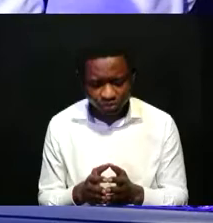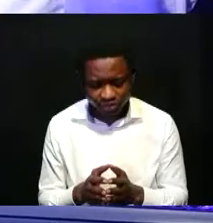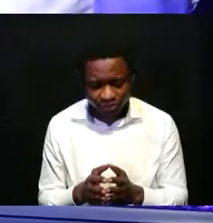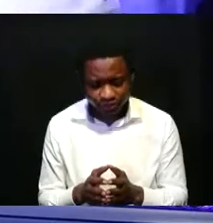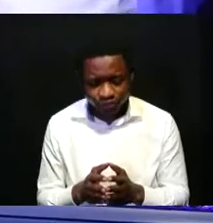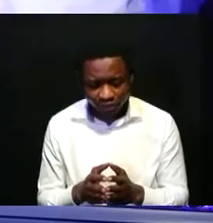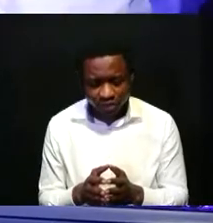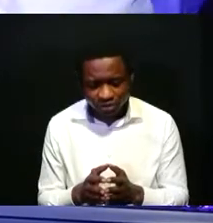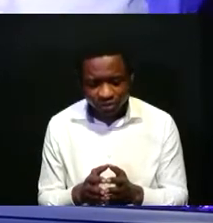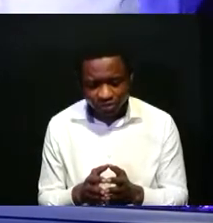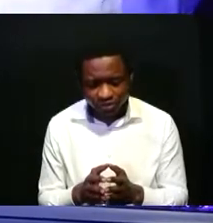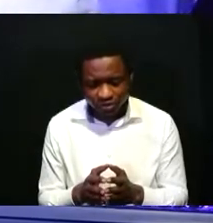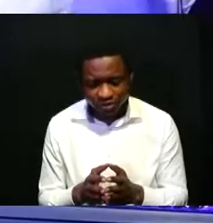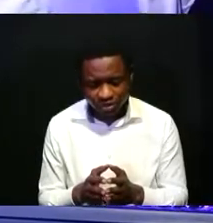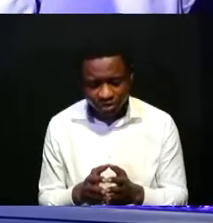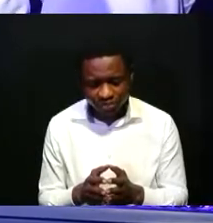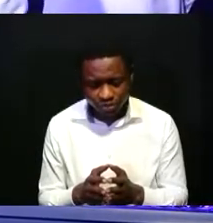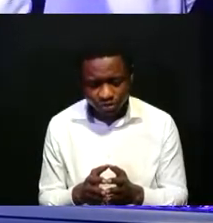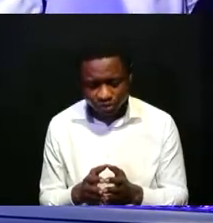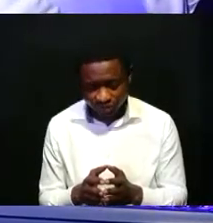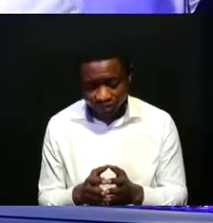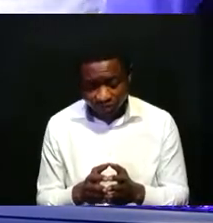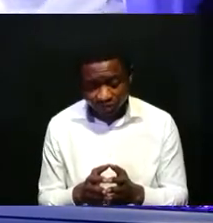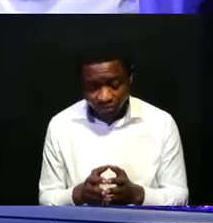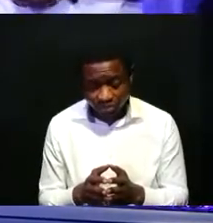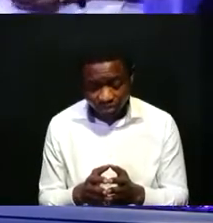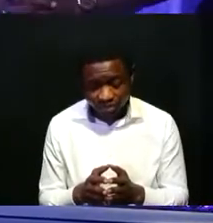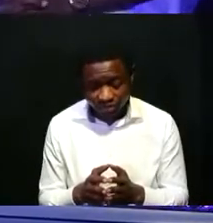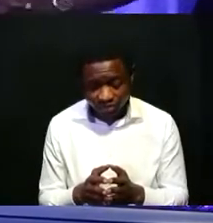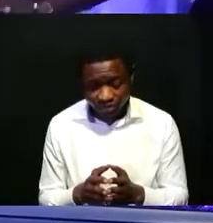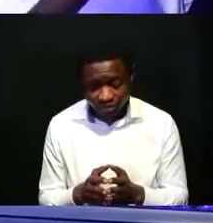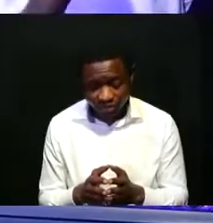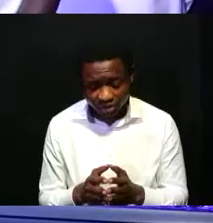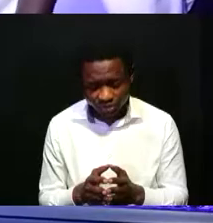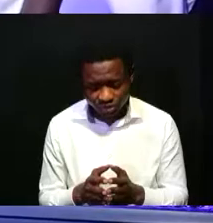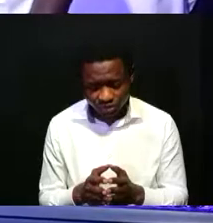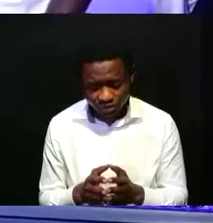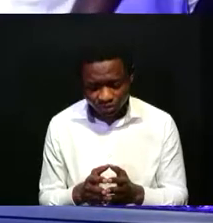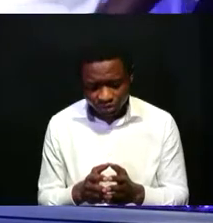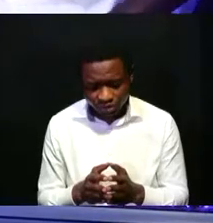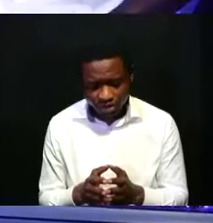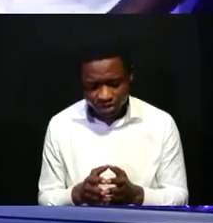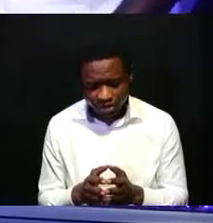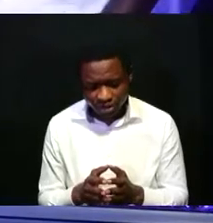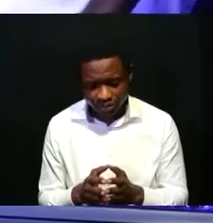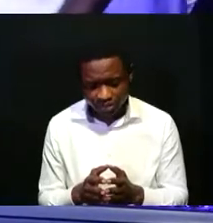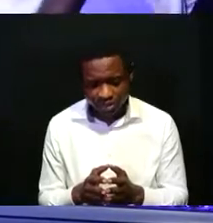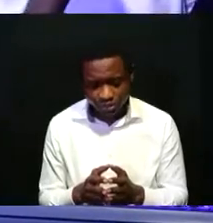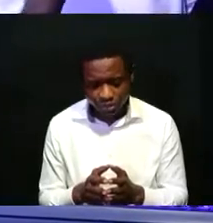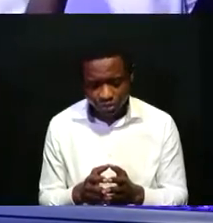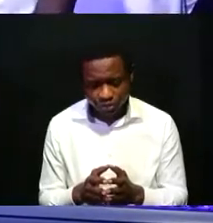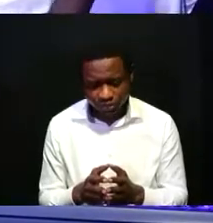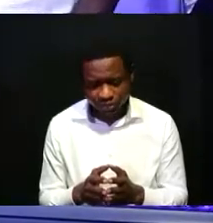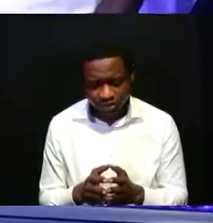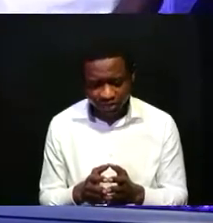antoyo. Be kaluko tombe yende. Mene kasaya. Zana ha kulabre antoyo